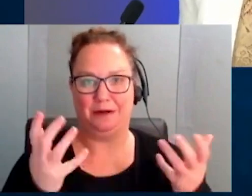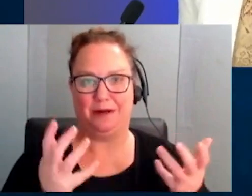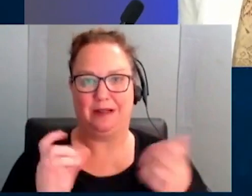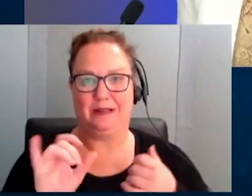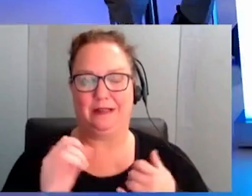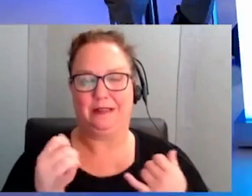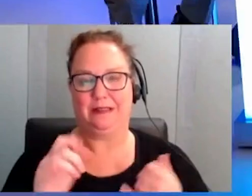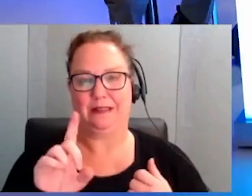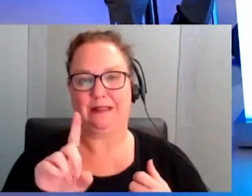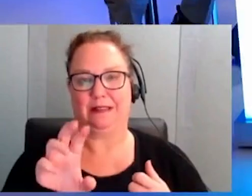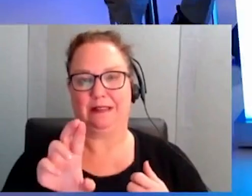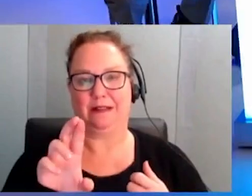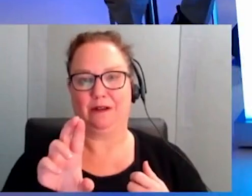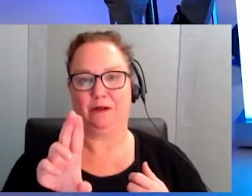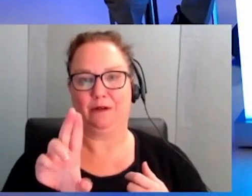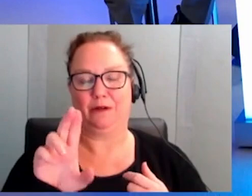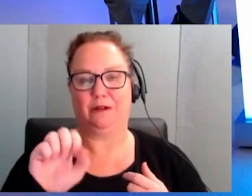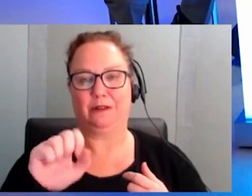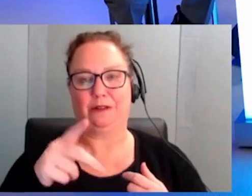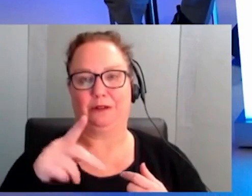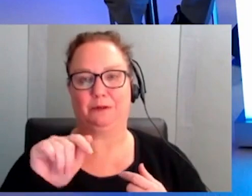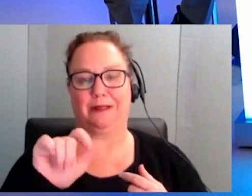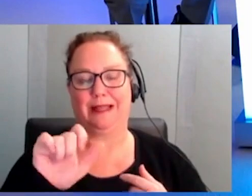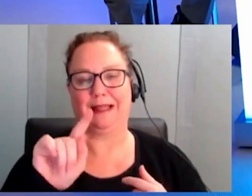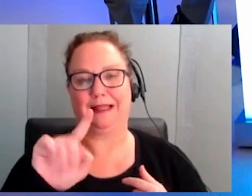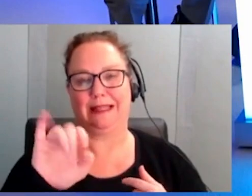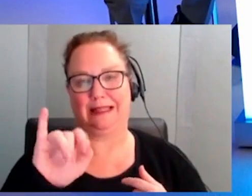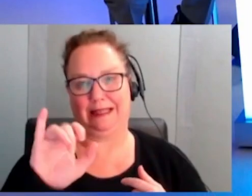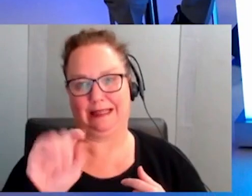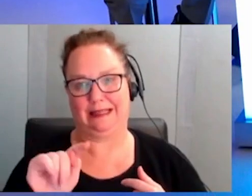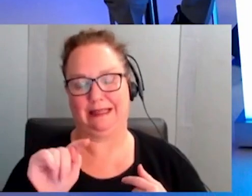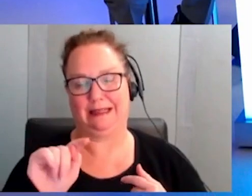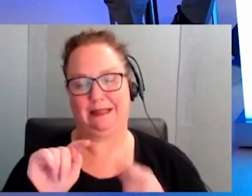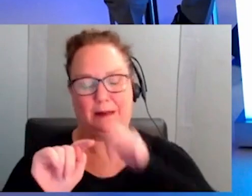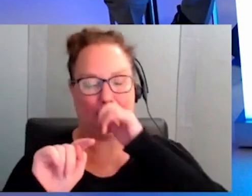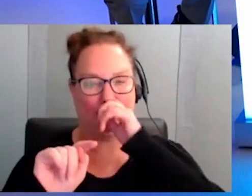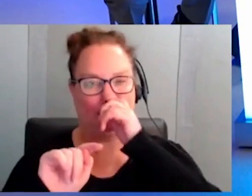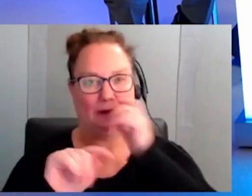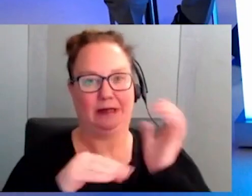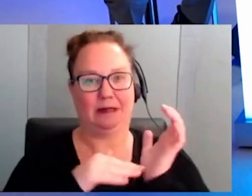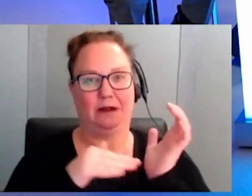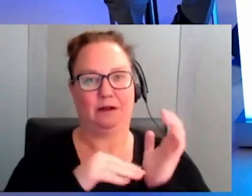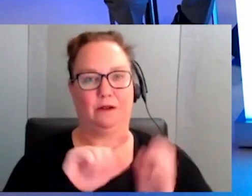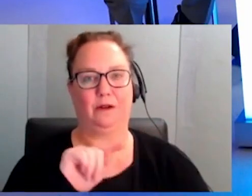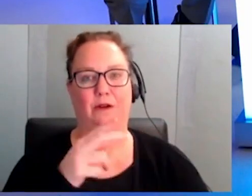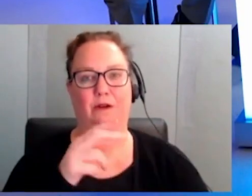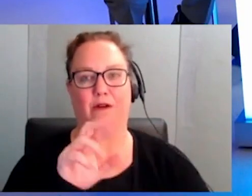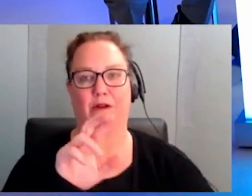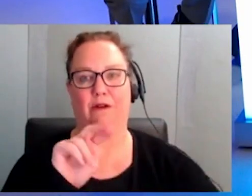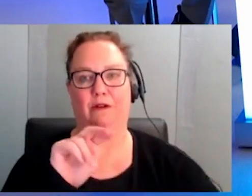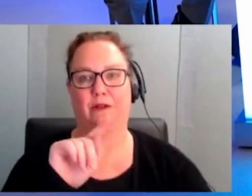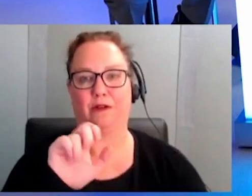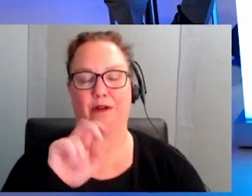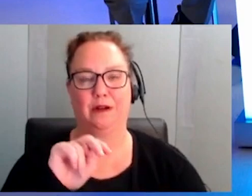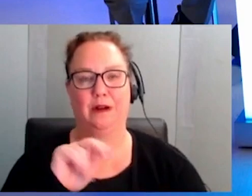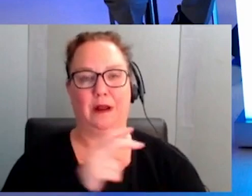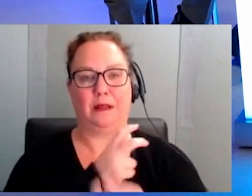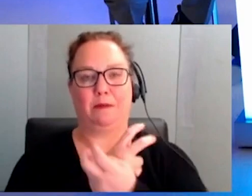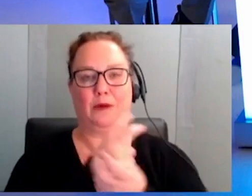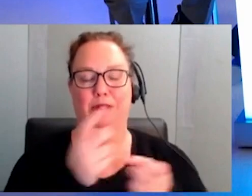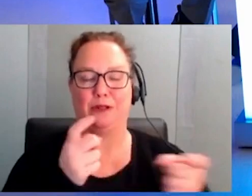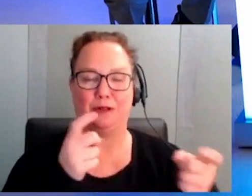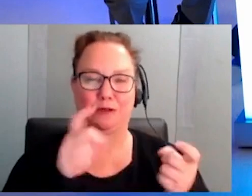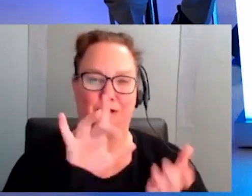Rupa Sethi. She is the director of opioid treatment program here, and also Dr. Stephen Thornton, medical director of the Poison Control Center, also an emergency